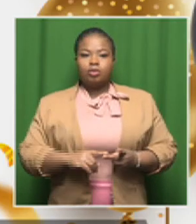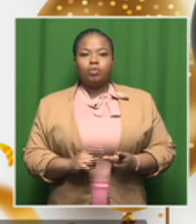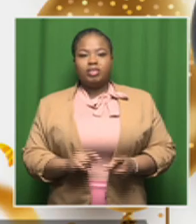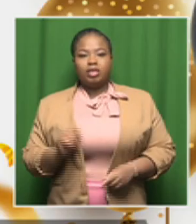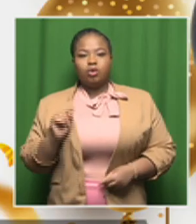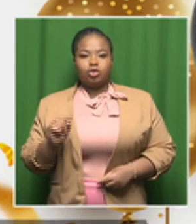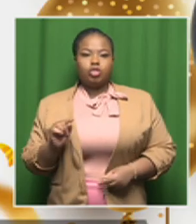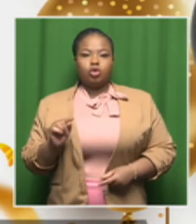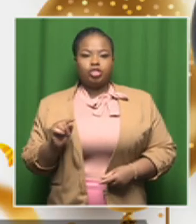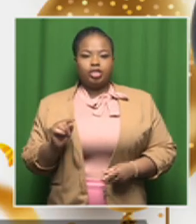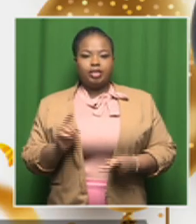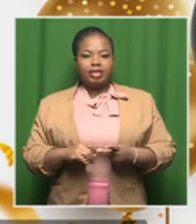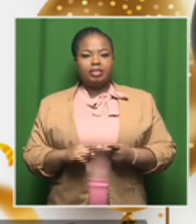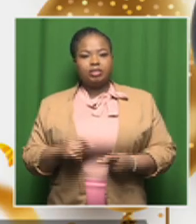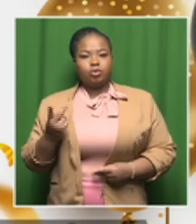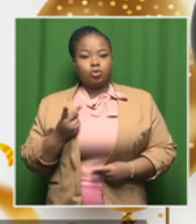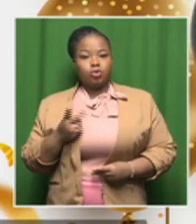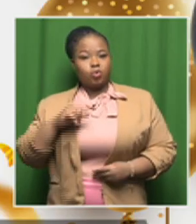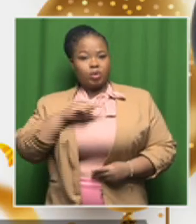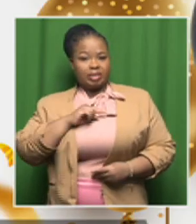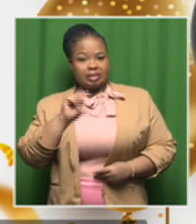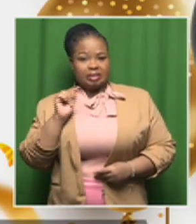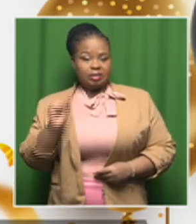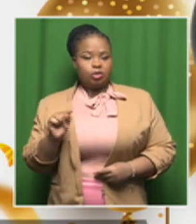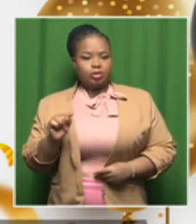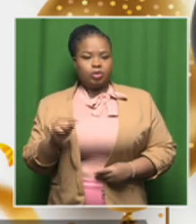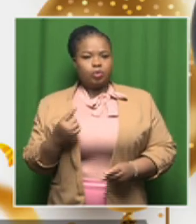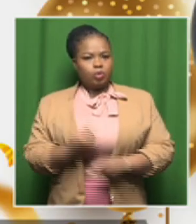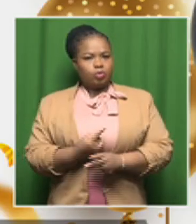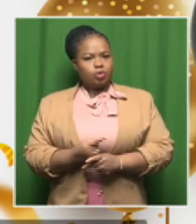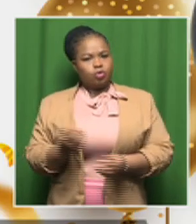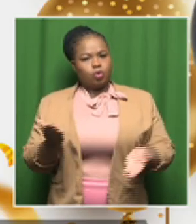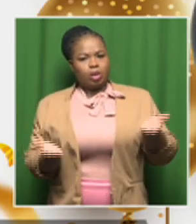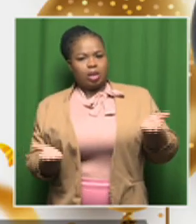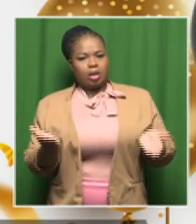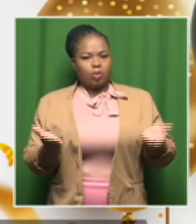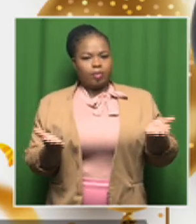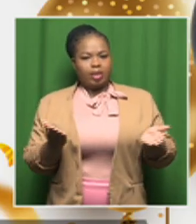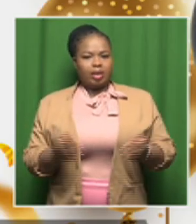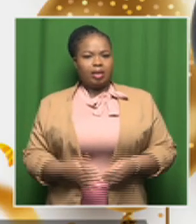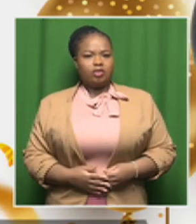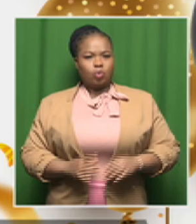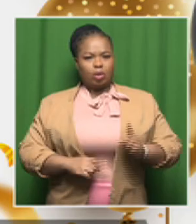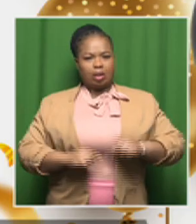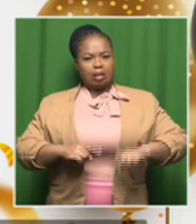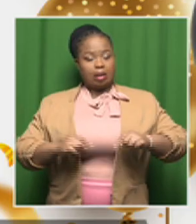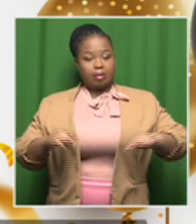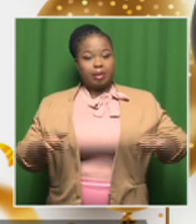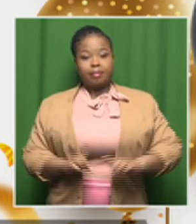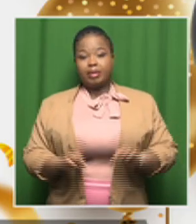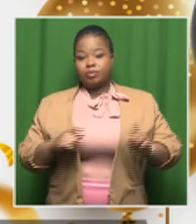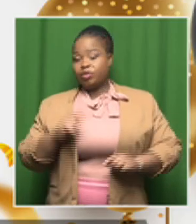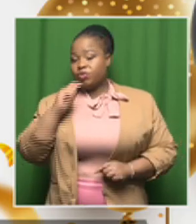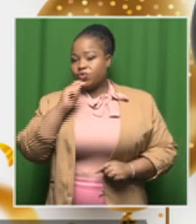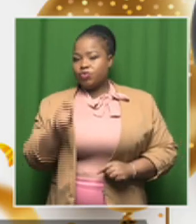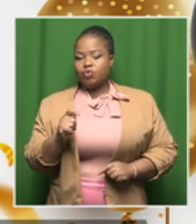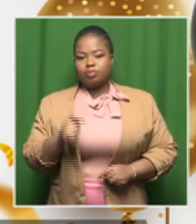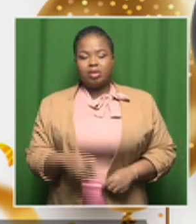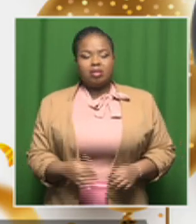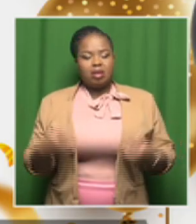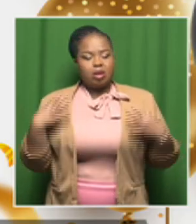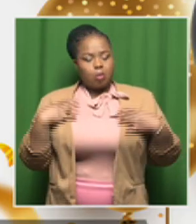people who are also 80. And we sort of compare all the aches and pains. Yes. But we don't allow aches and pains